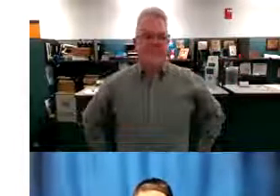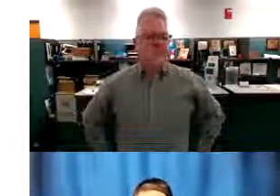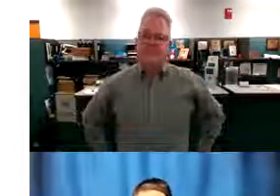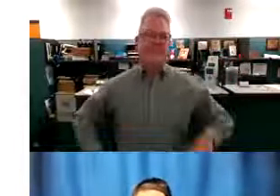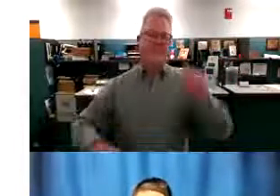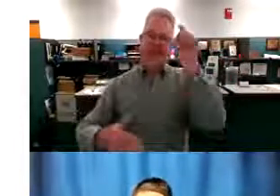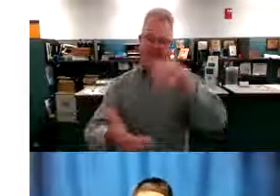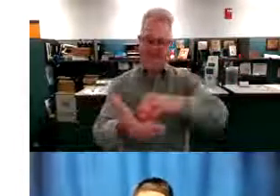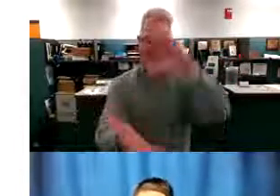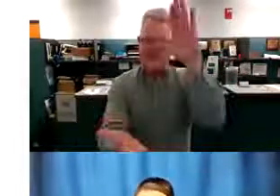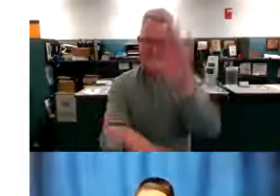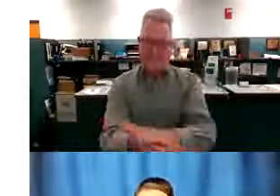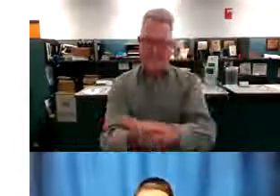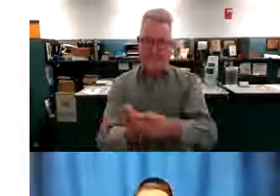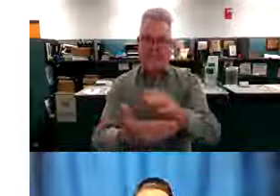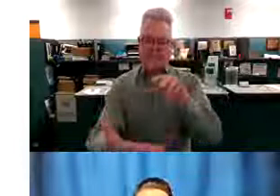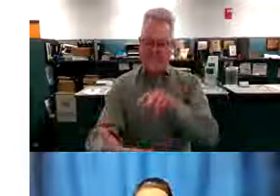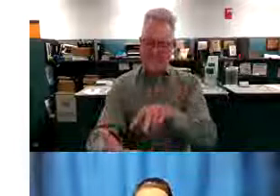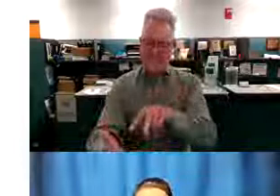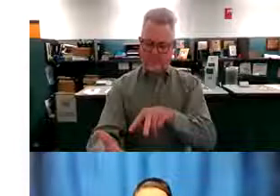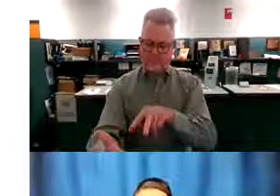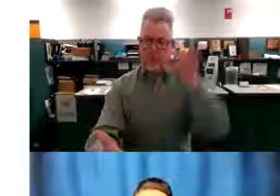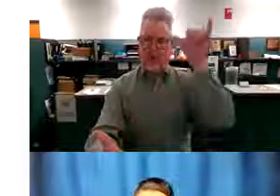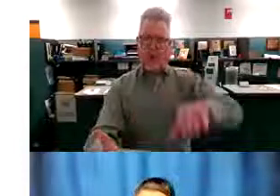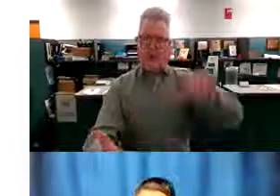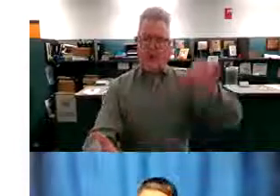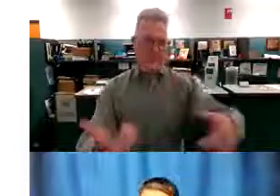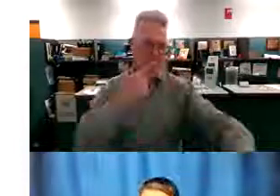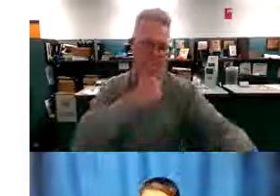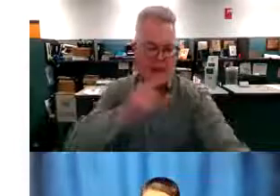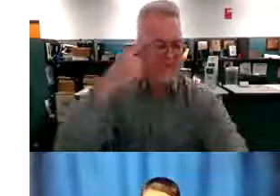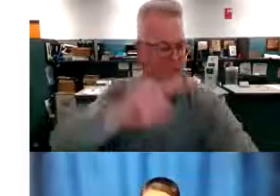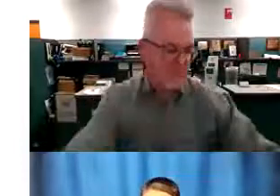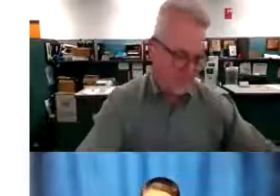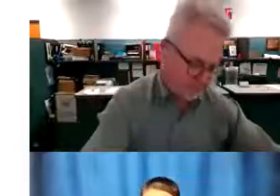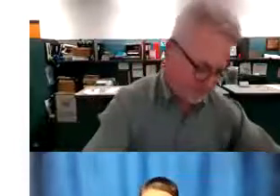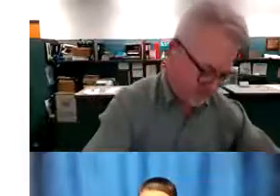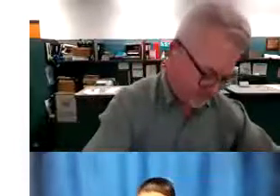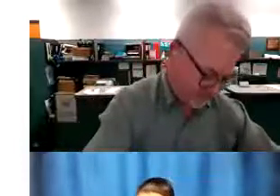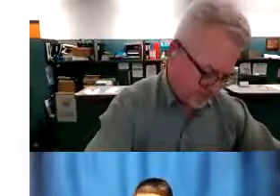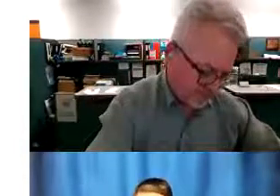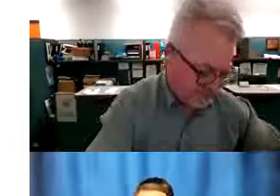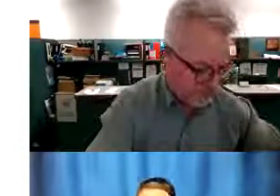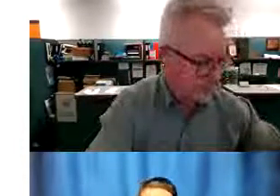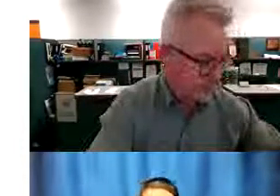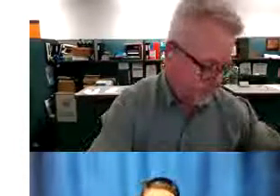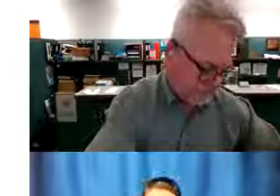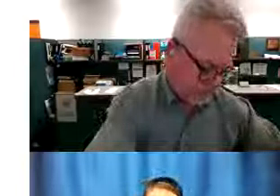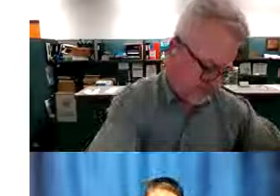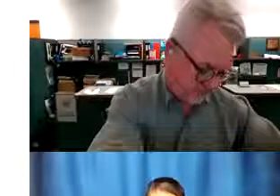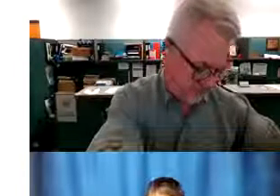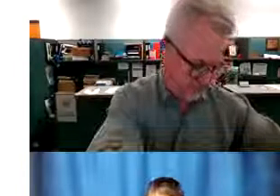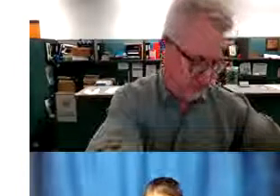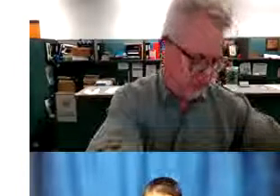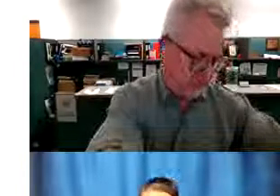to people, and they said, you can't just do it in a conversation. It needed to be documented